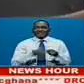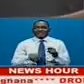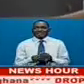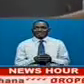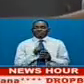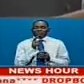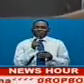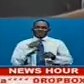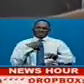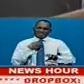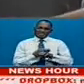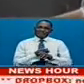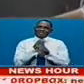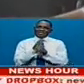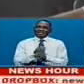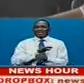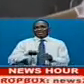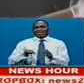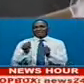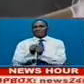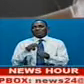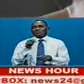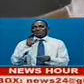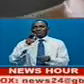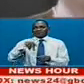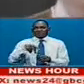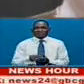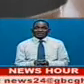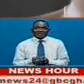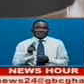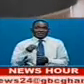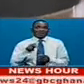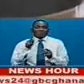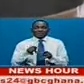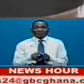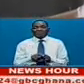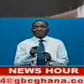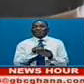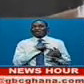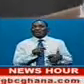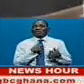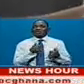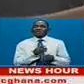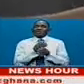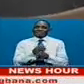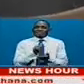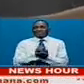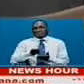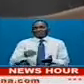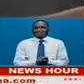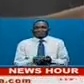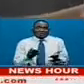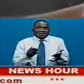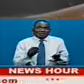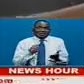It is very difficult taking care of a child with cerebral palsy. You need someone with a big heart to take care of them. It